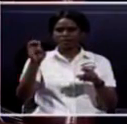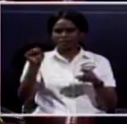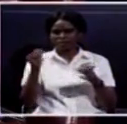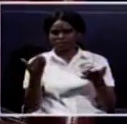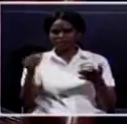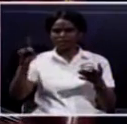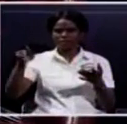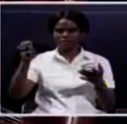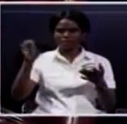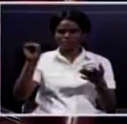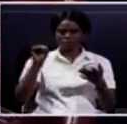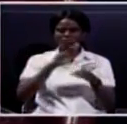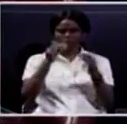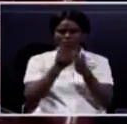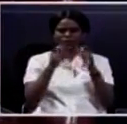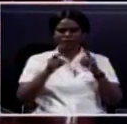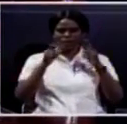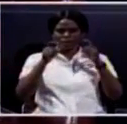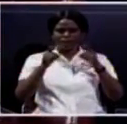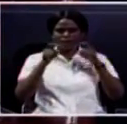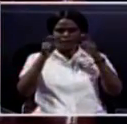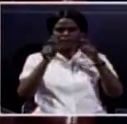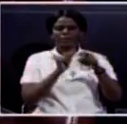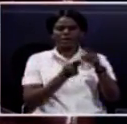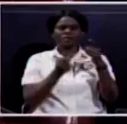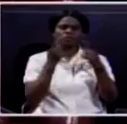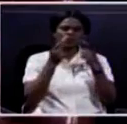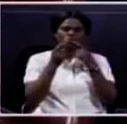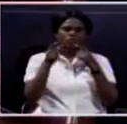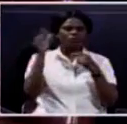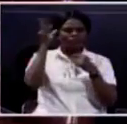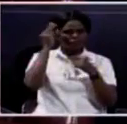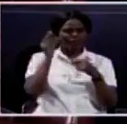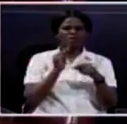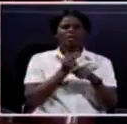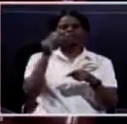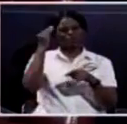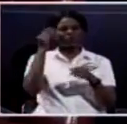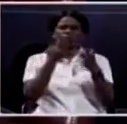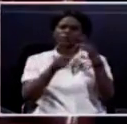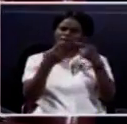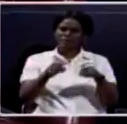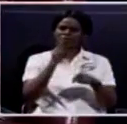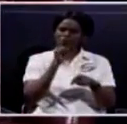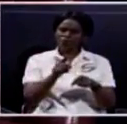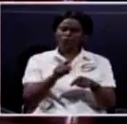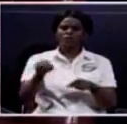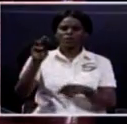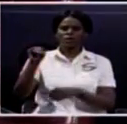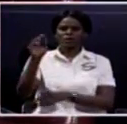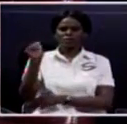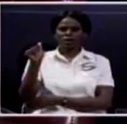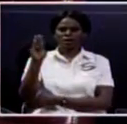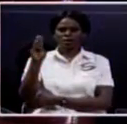PO, as EOTED. We are speaking from experience. We know what is happening on the ground, and Hoya Mawumba is equally a teacher